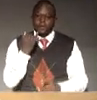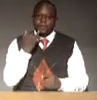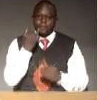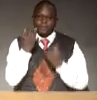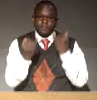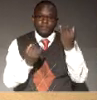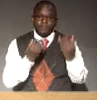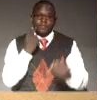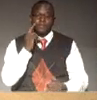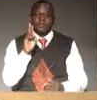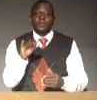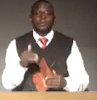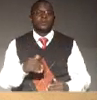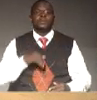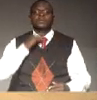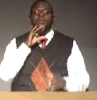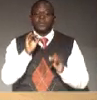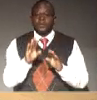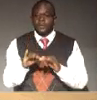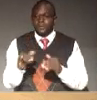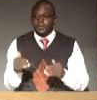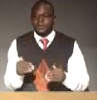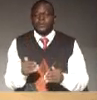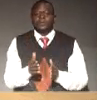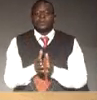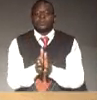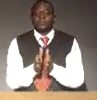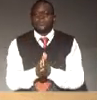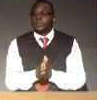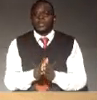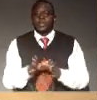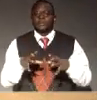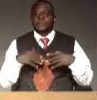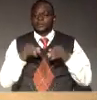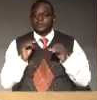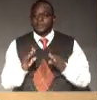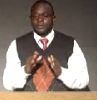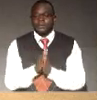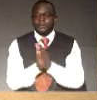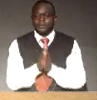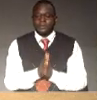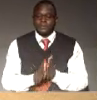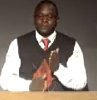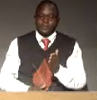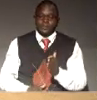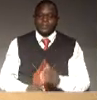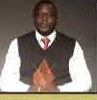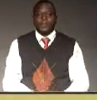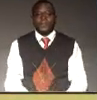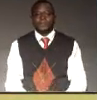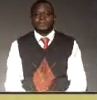expressing satisfaction while their counterparts expressed dissatisfaction. Let's have the highlights of that ruling.